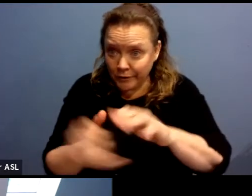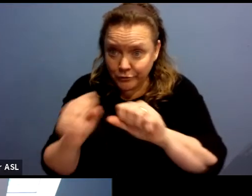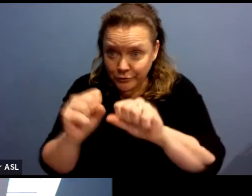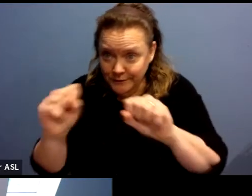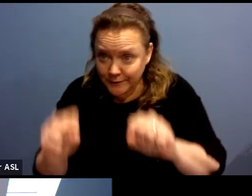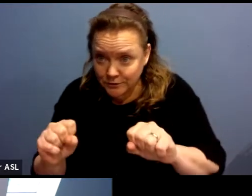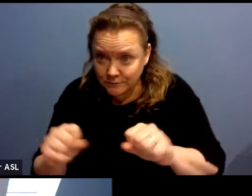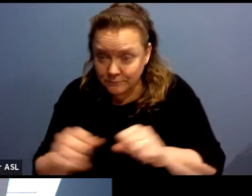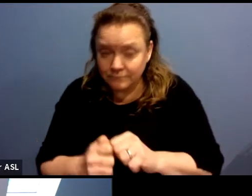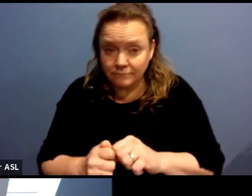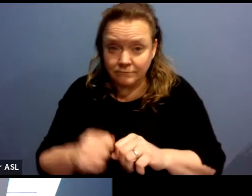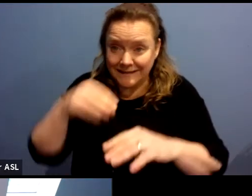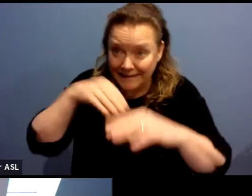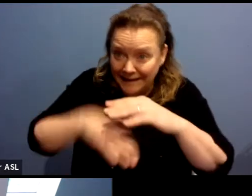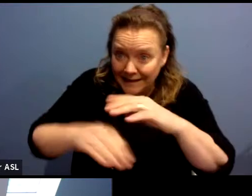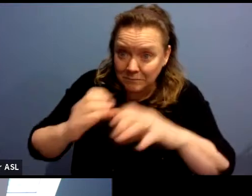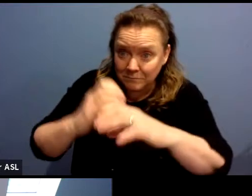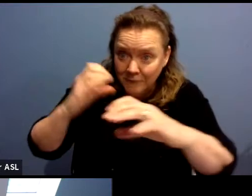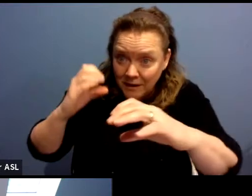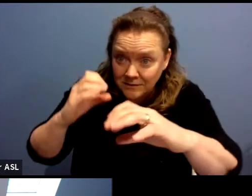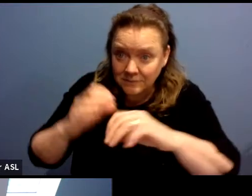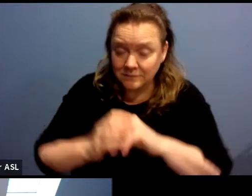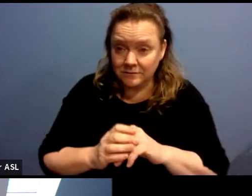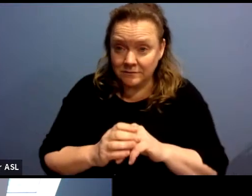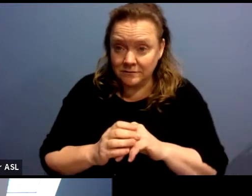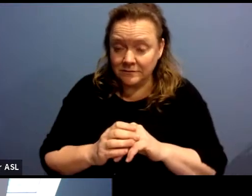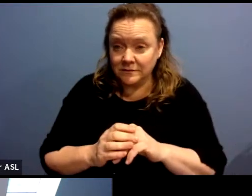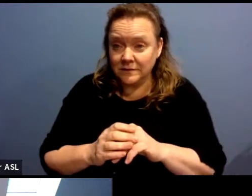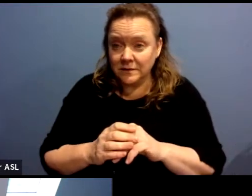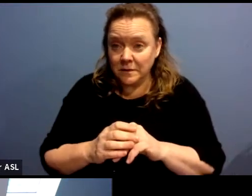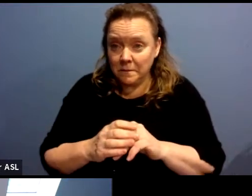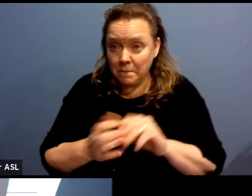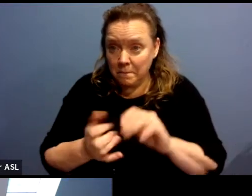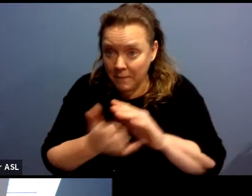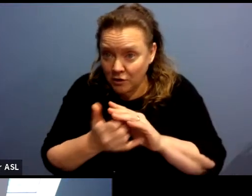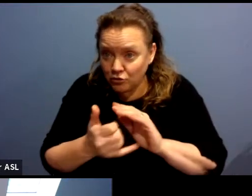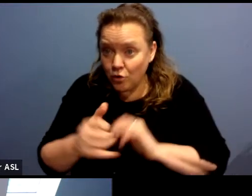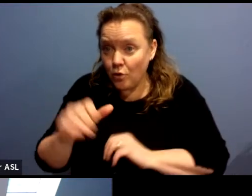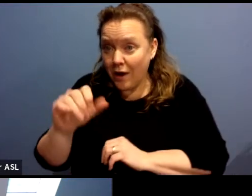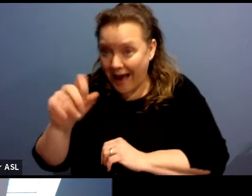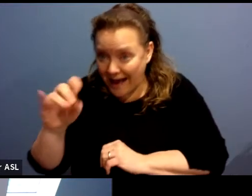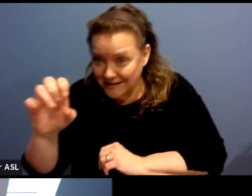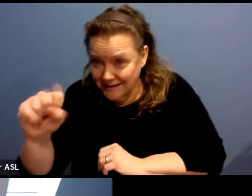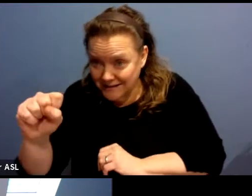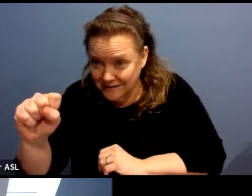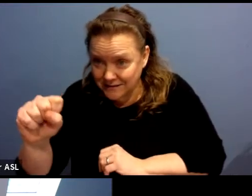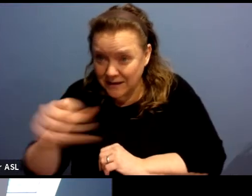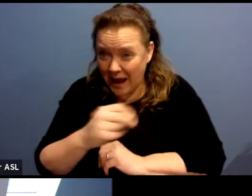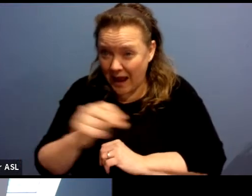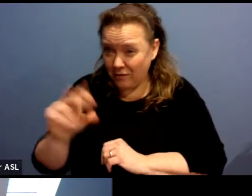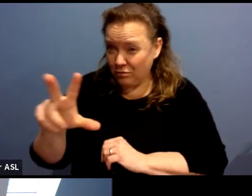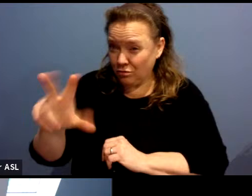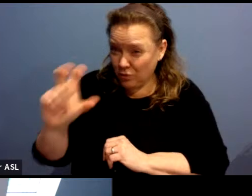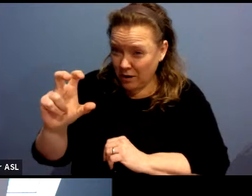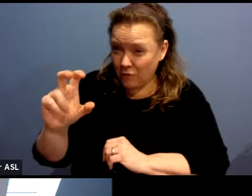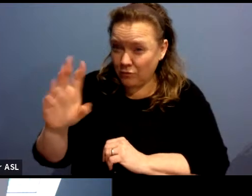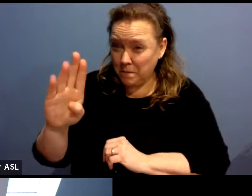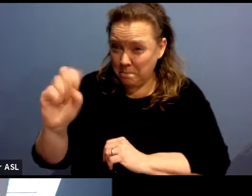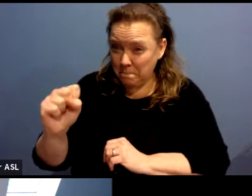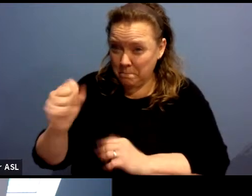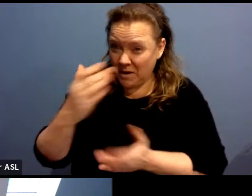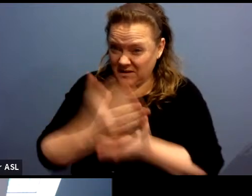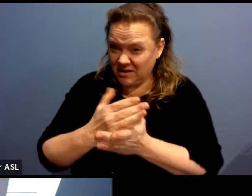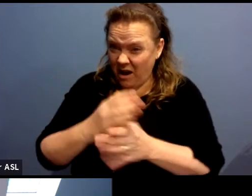access vehicles, at Metro bus information centers, and over 300 bus stops. Since we're doing this